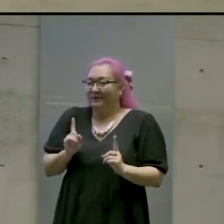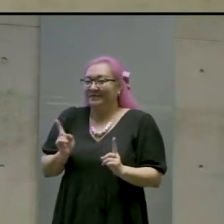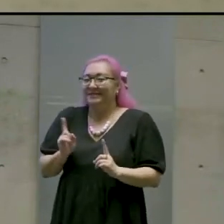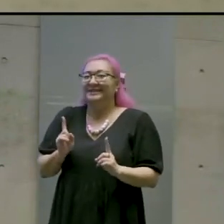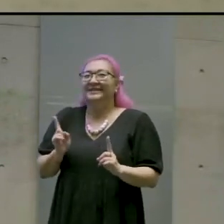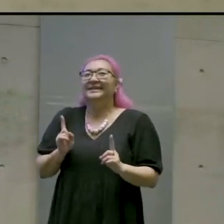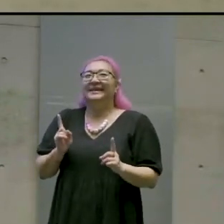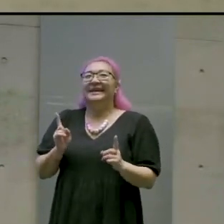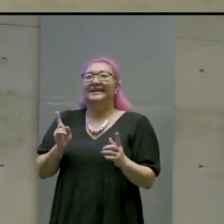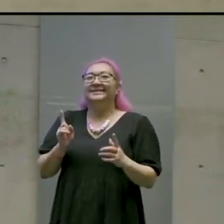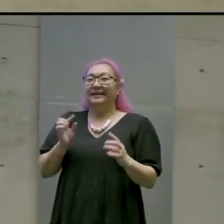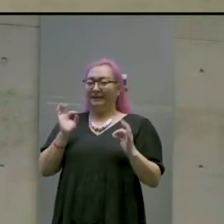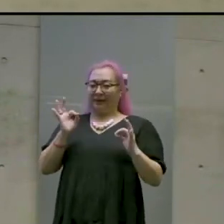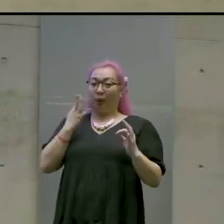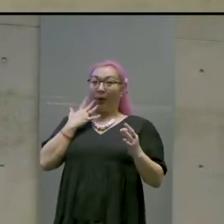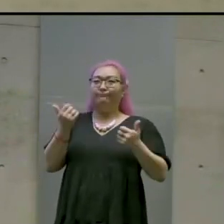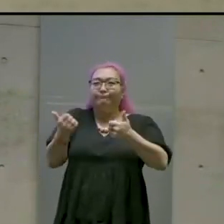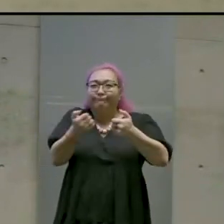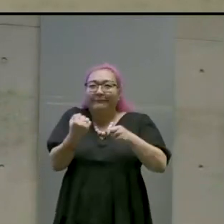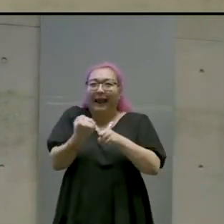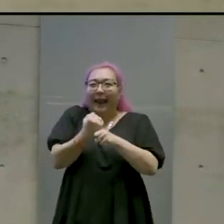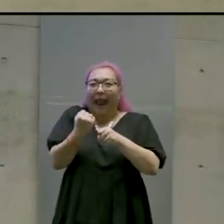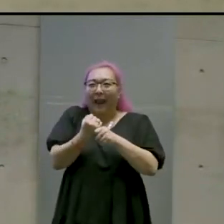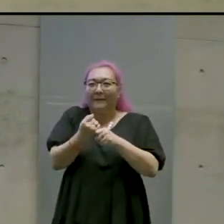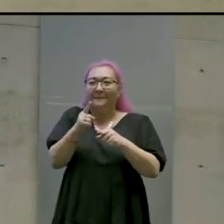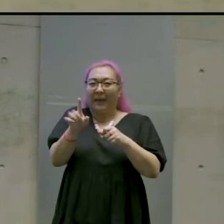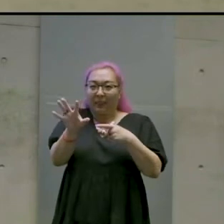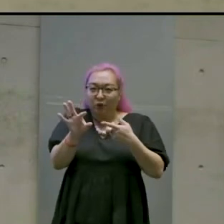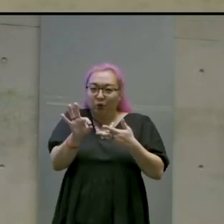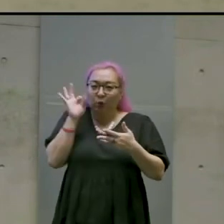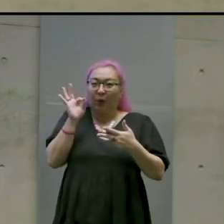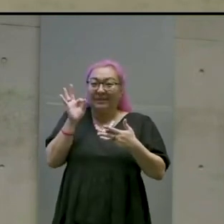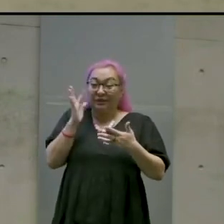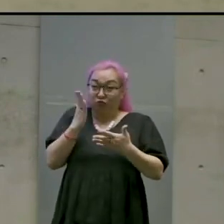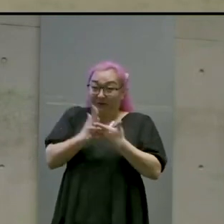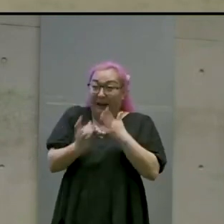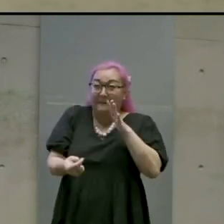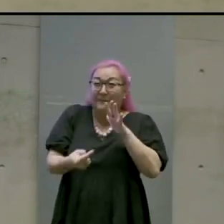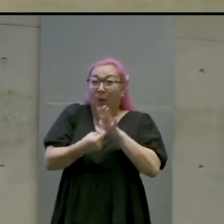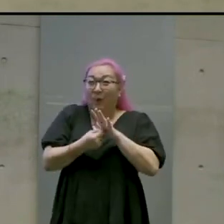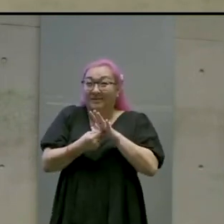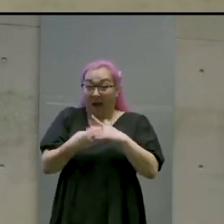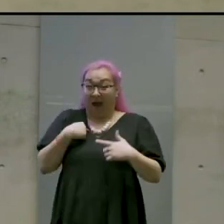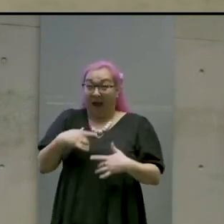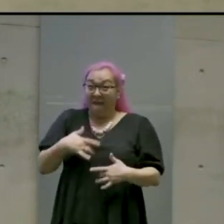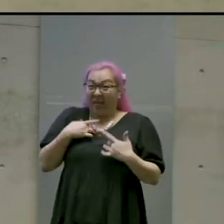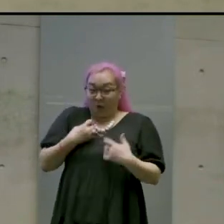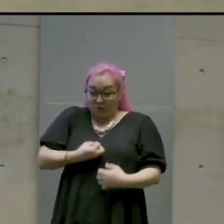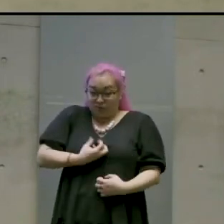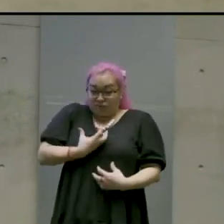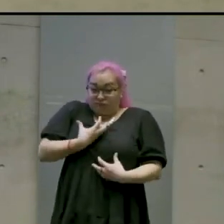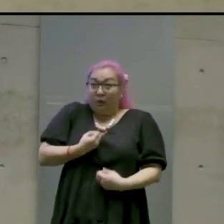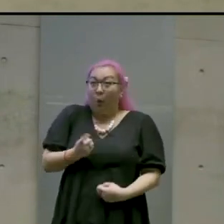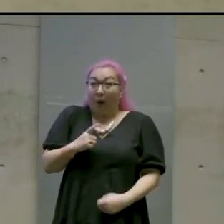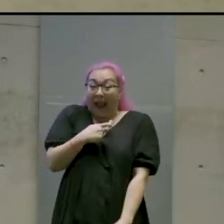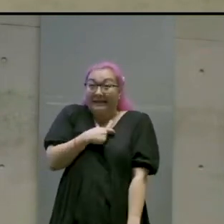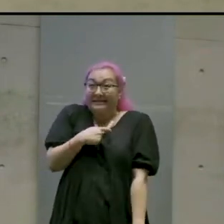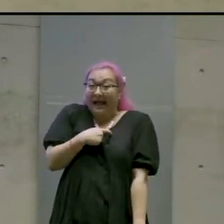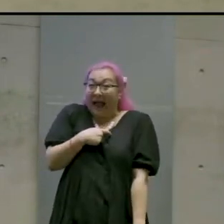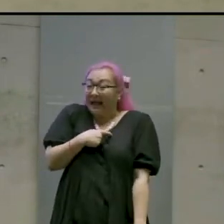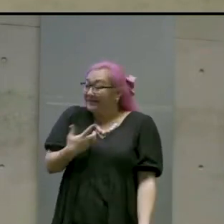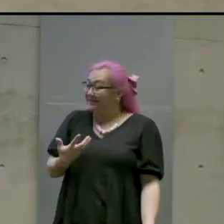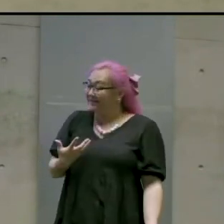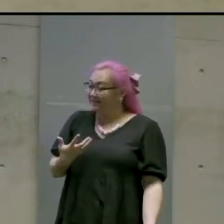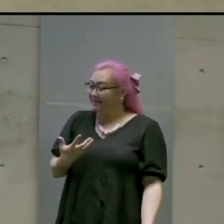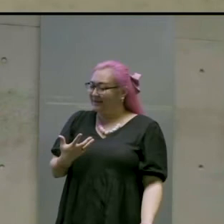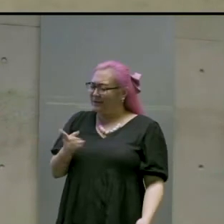it's a really important choice, is choice anxiety. Mm-hmm. Do you think there's a way for me not to